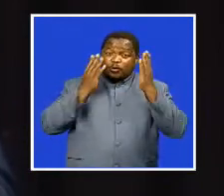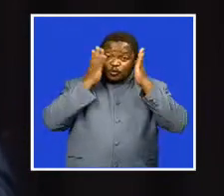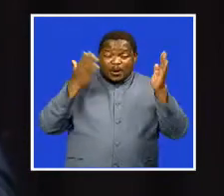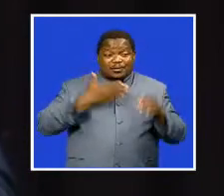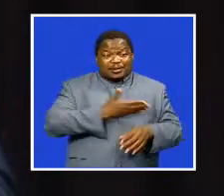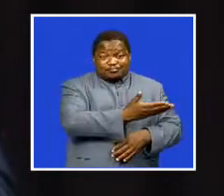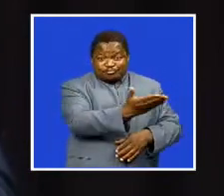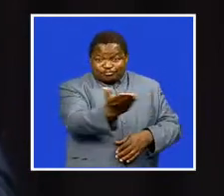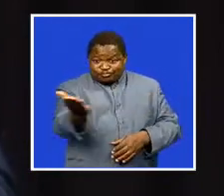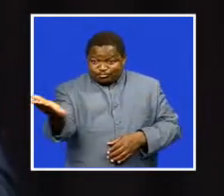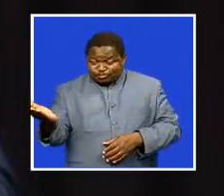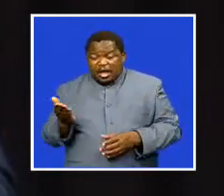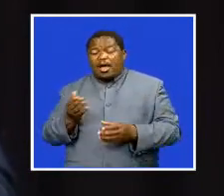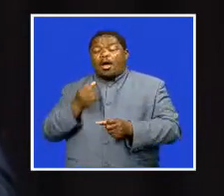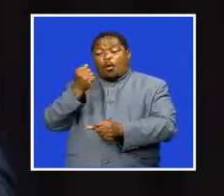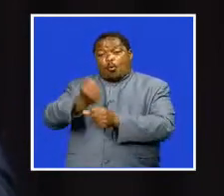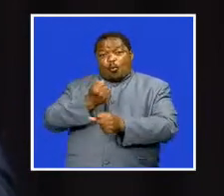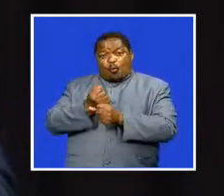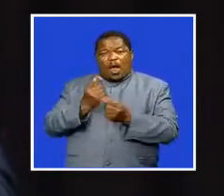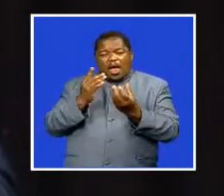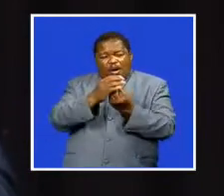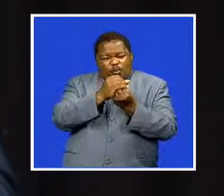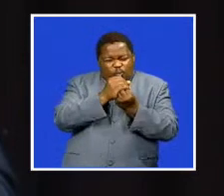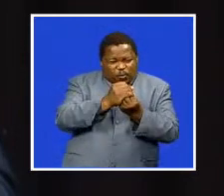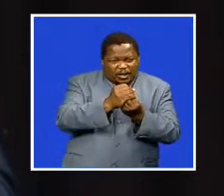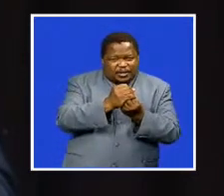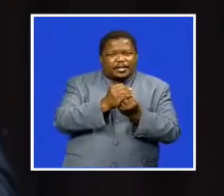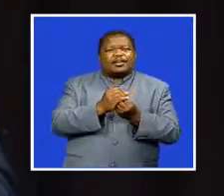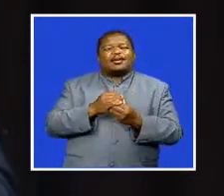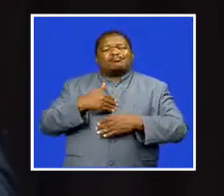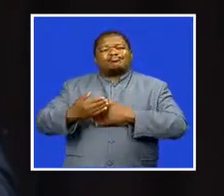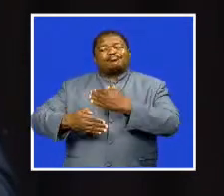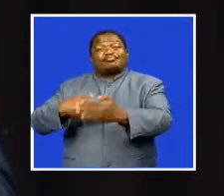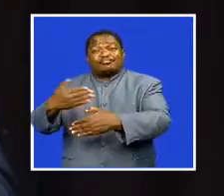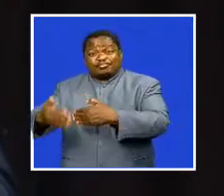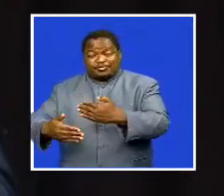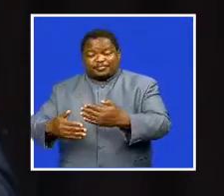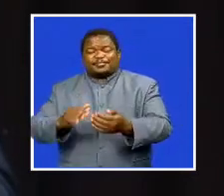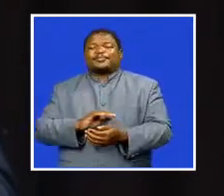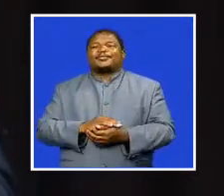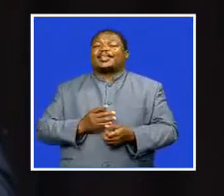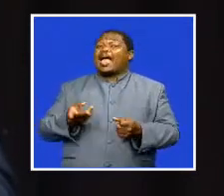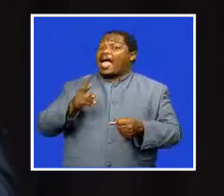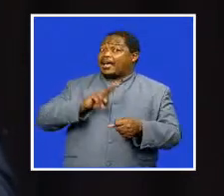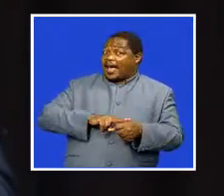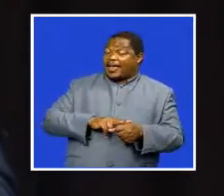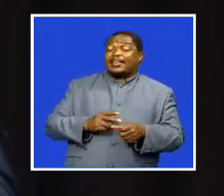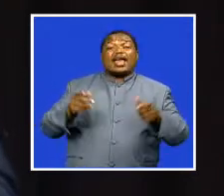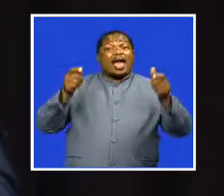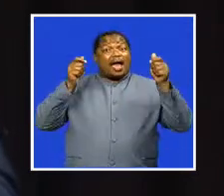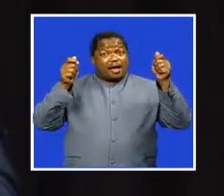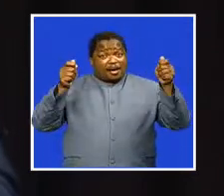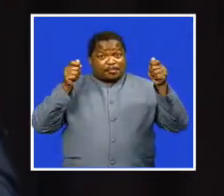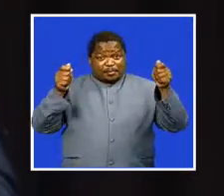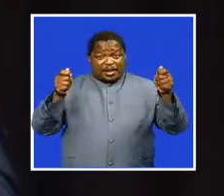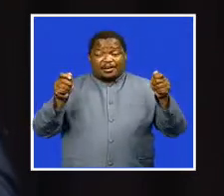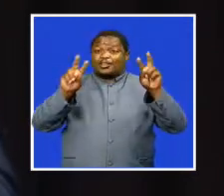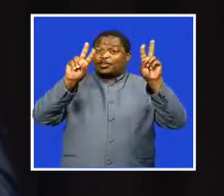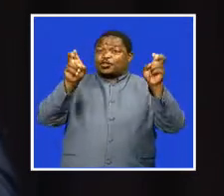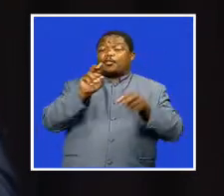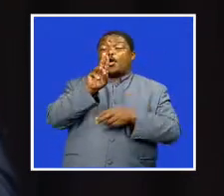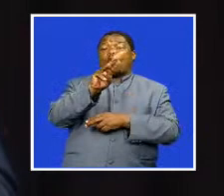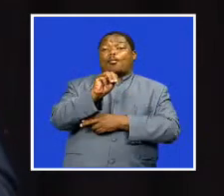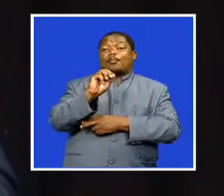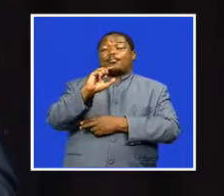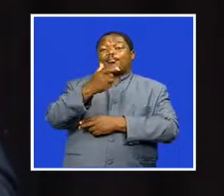Emaswati. This is also a campaign that reminds us that while we are still well within